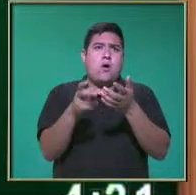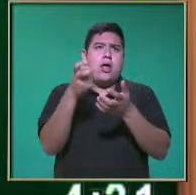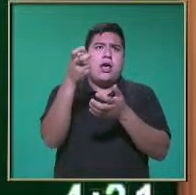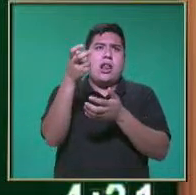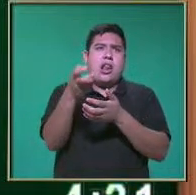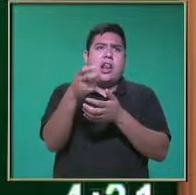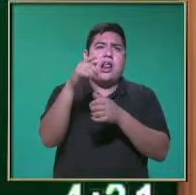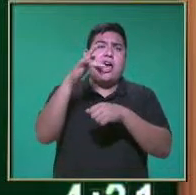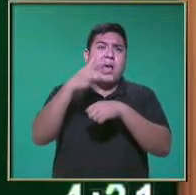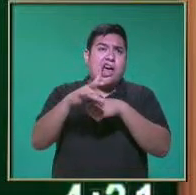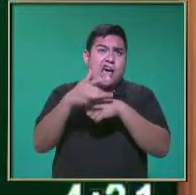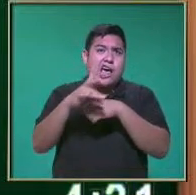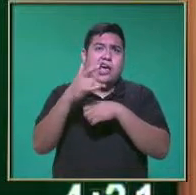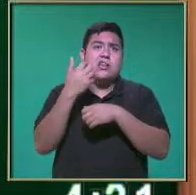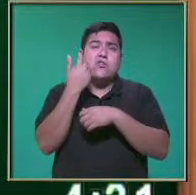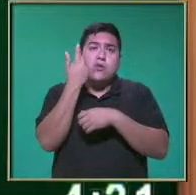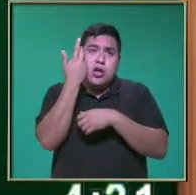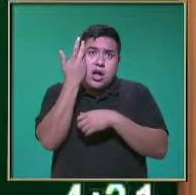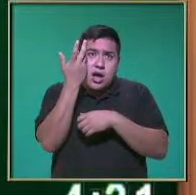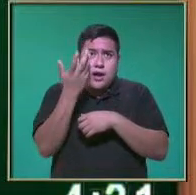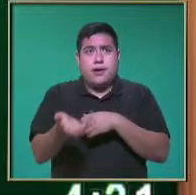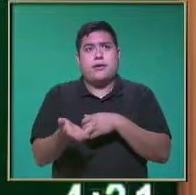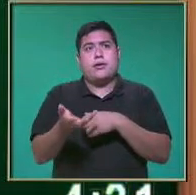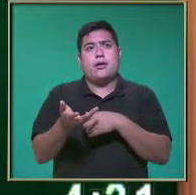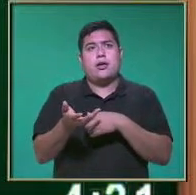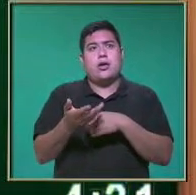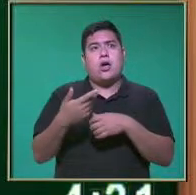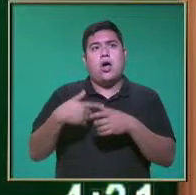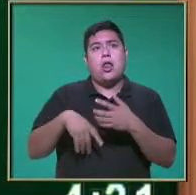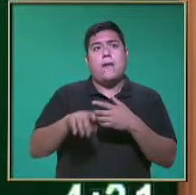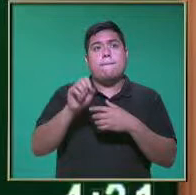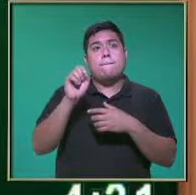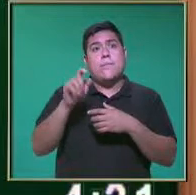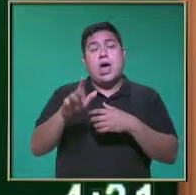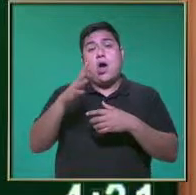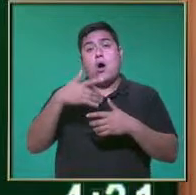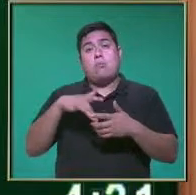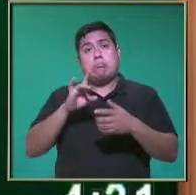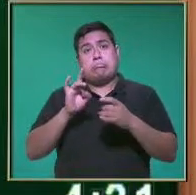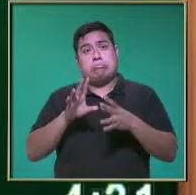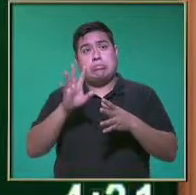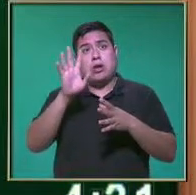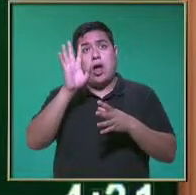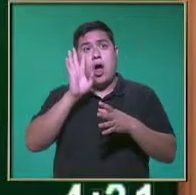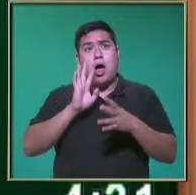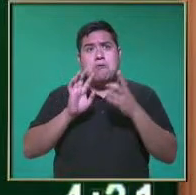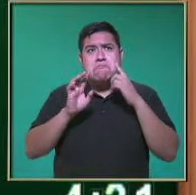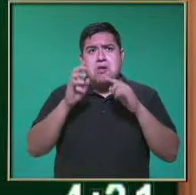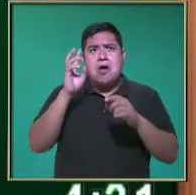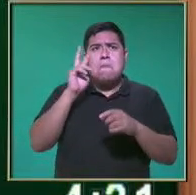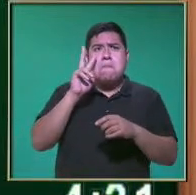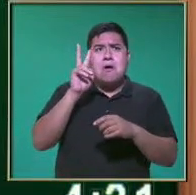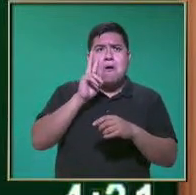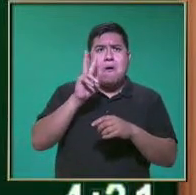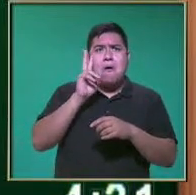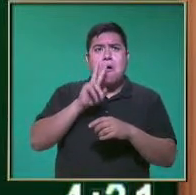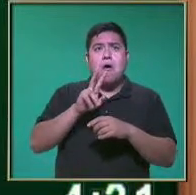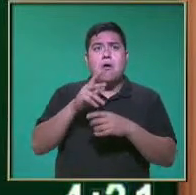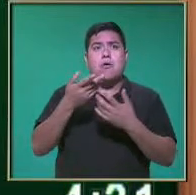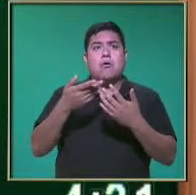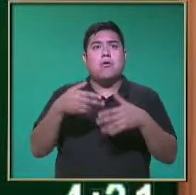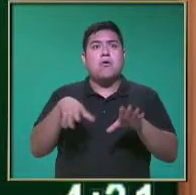tree. Good day, Mistress Crow, he cried. How well you are looking today! How glossy